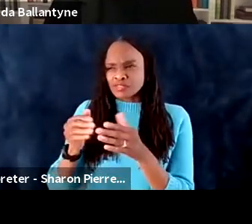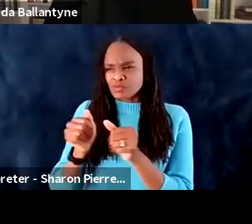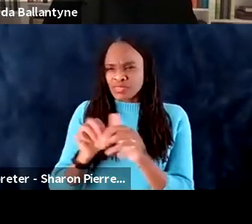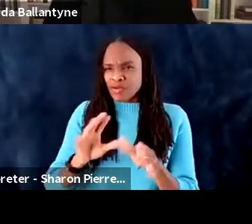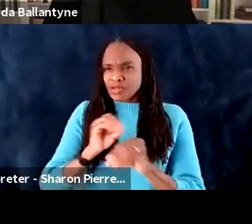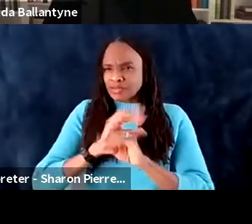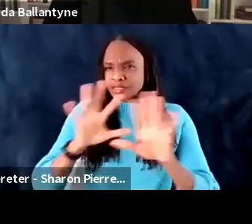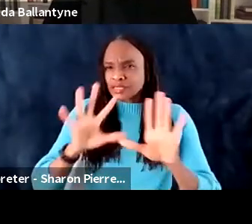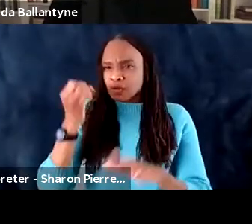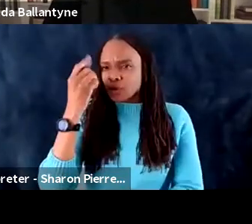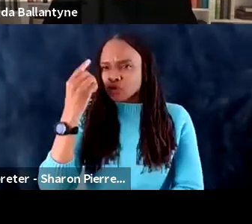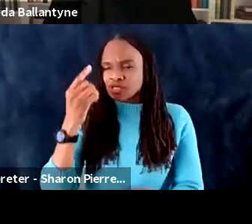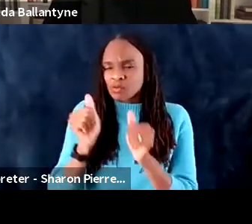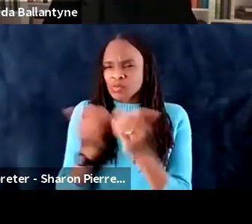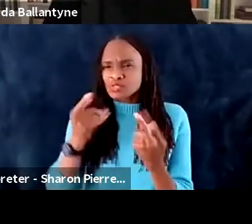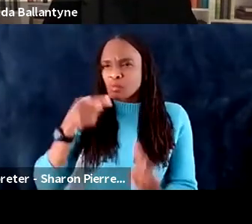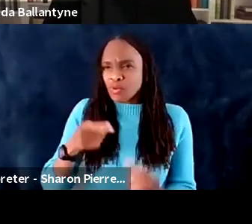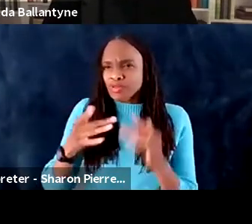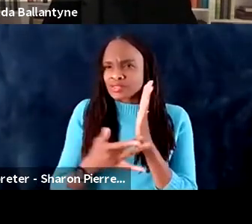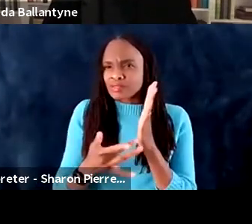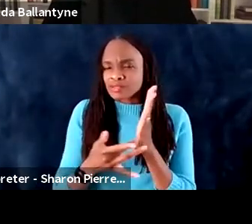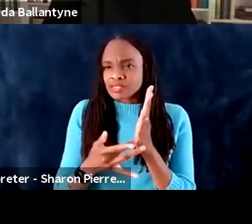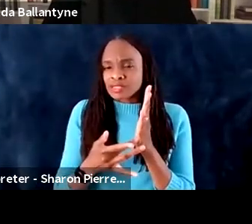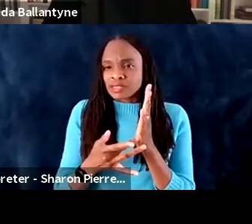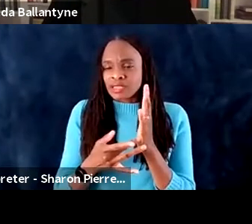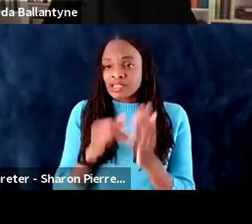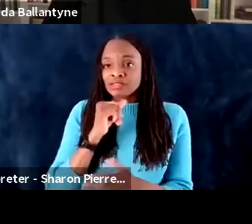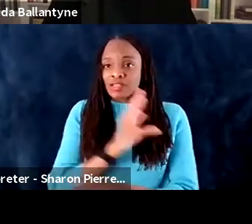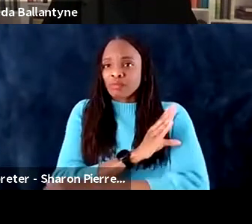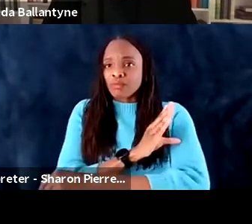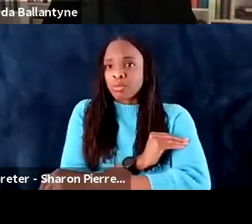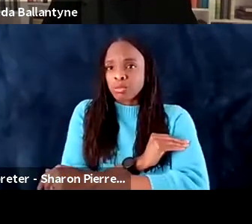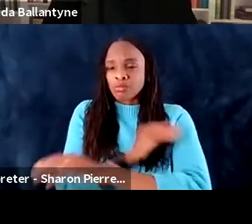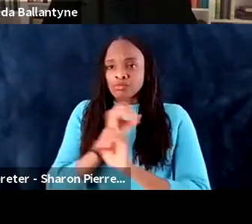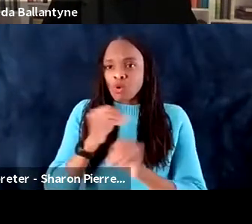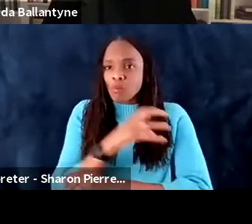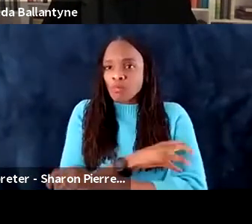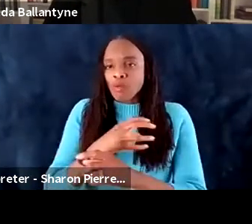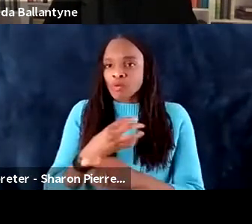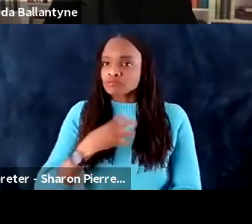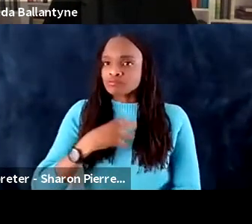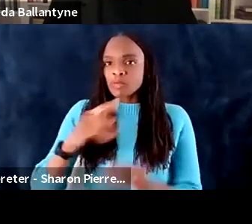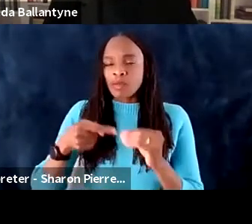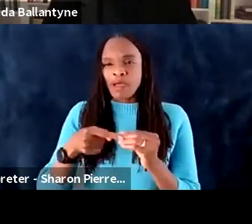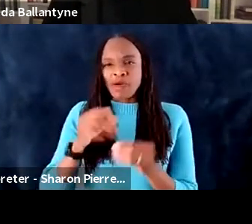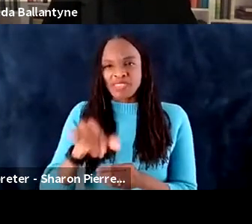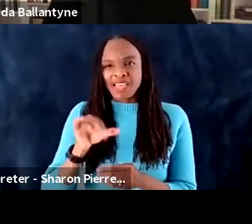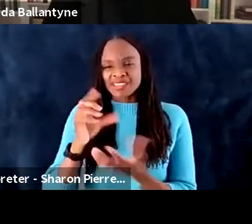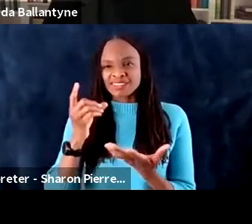of a particular technology and are disempowered from contesting the surveillance or the data collection and